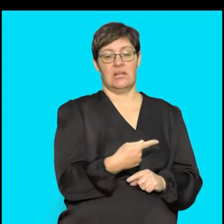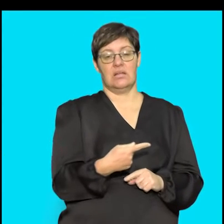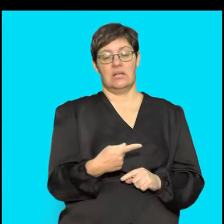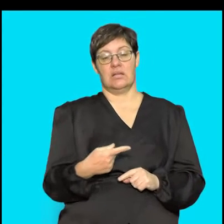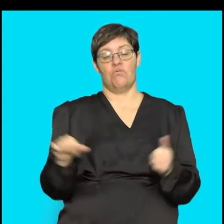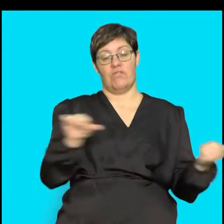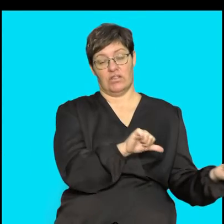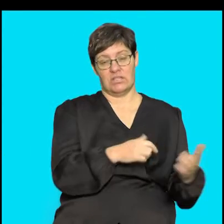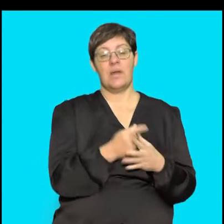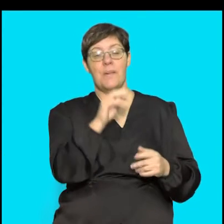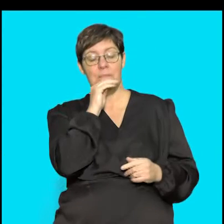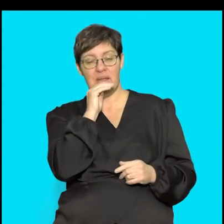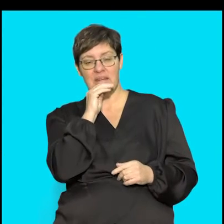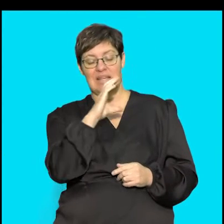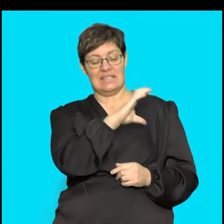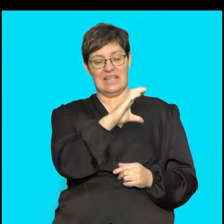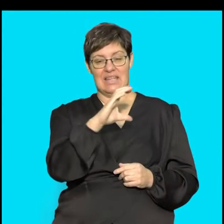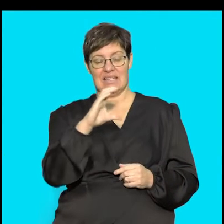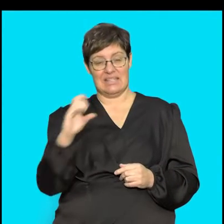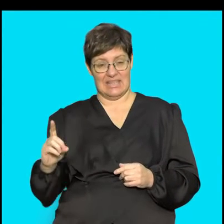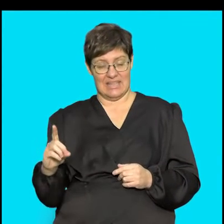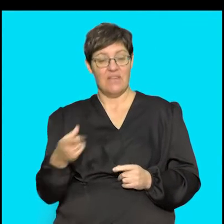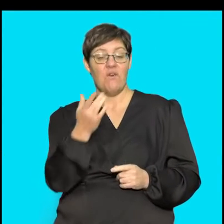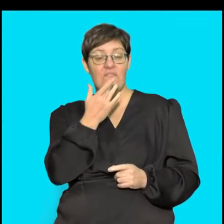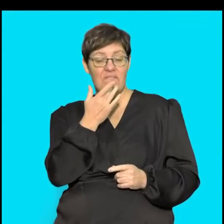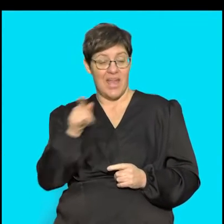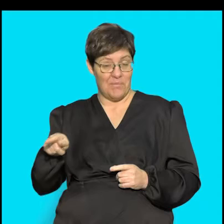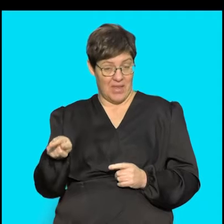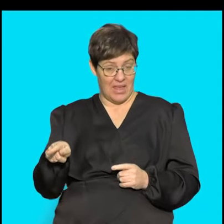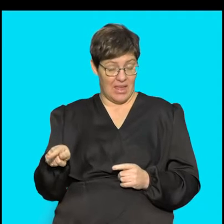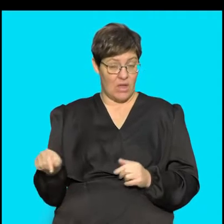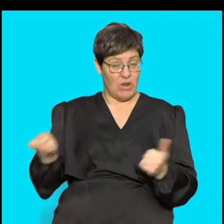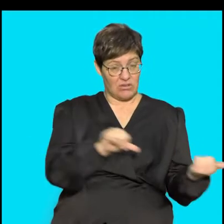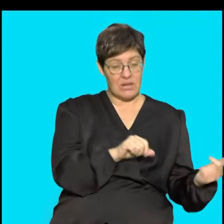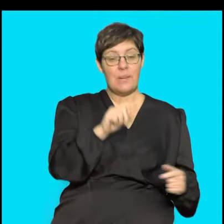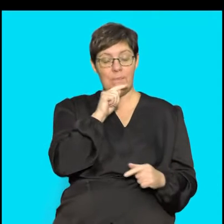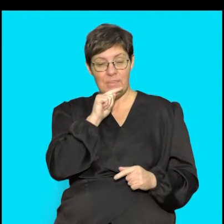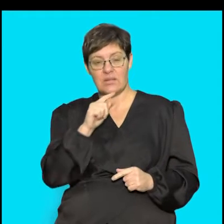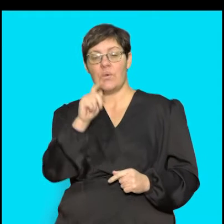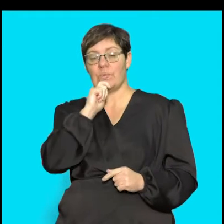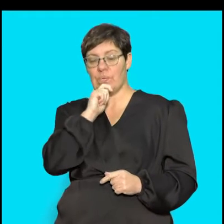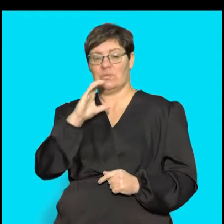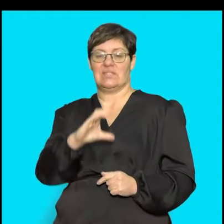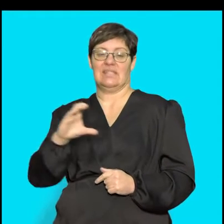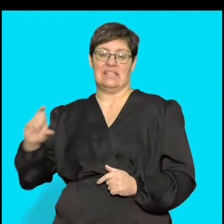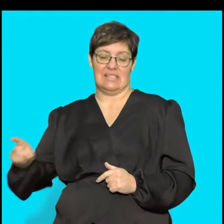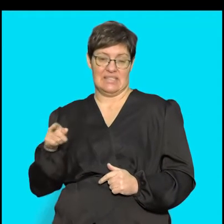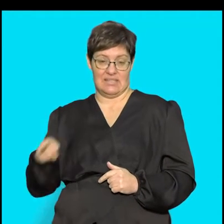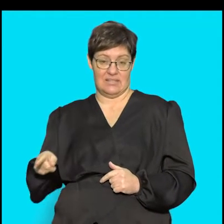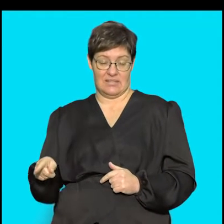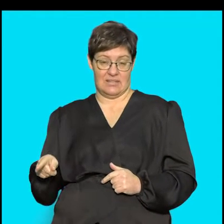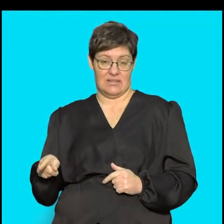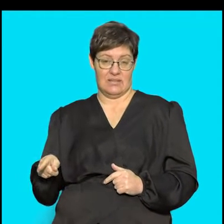reaction. And what will the effect be on C and D? If we favor the reverse reaction, it means that we will use C and